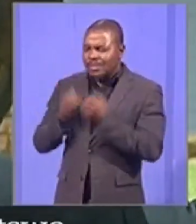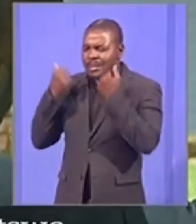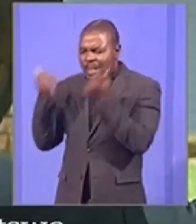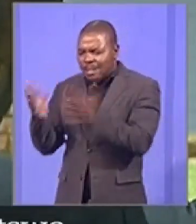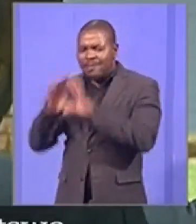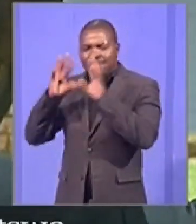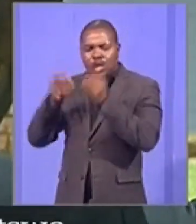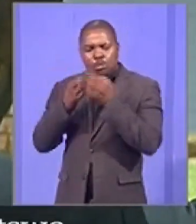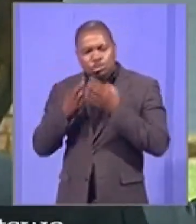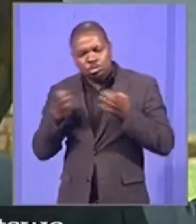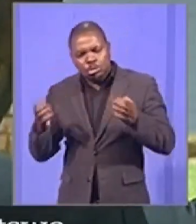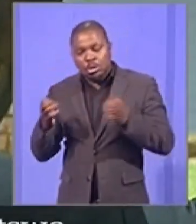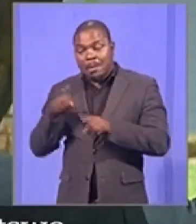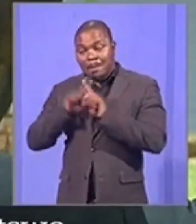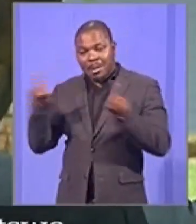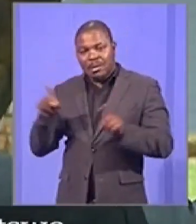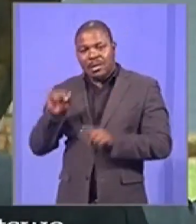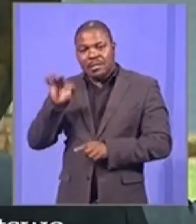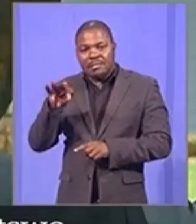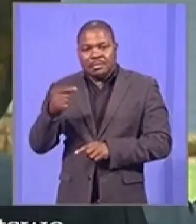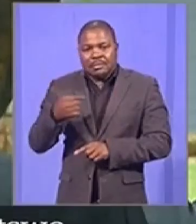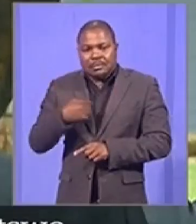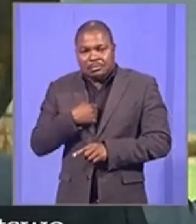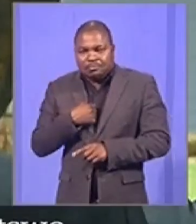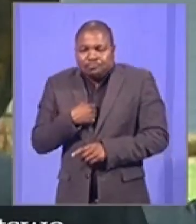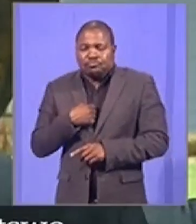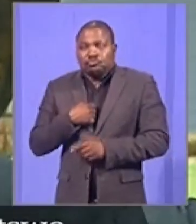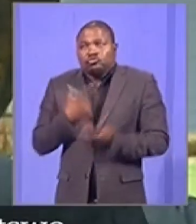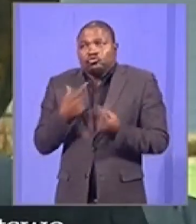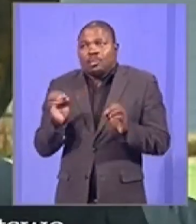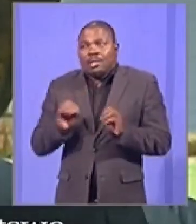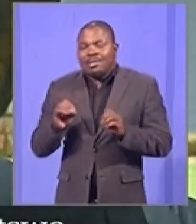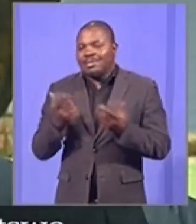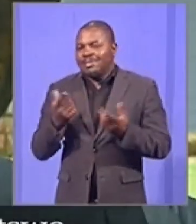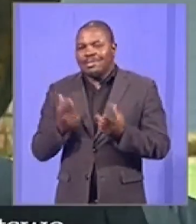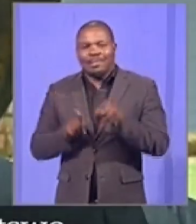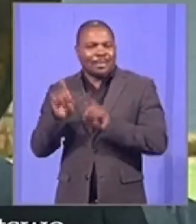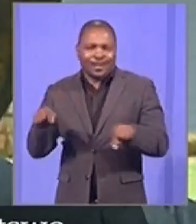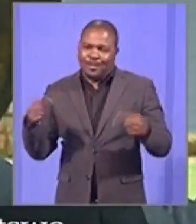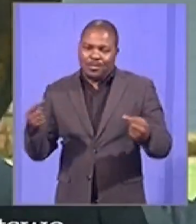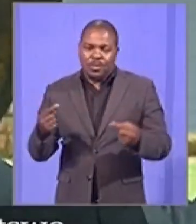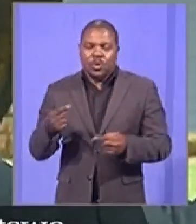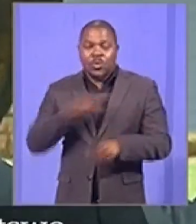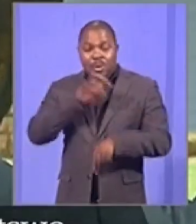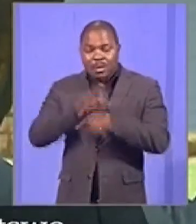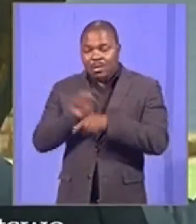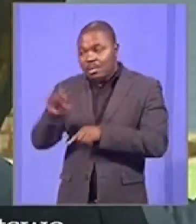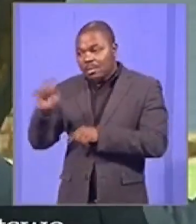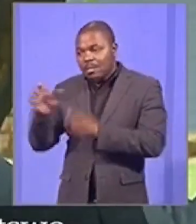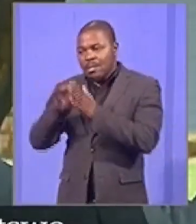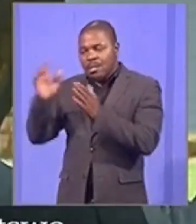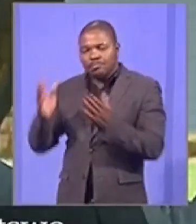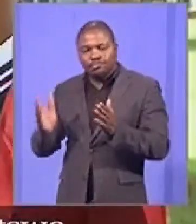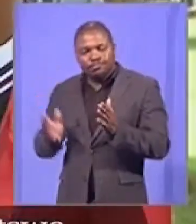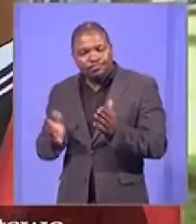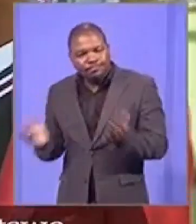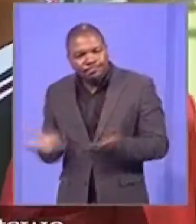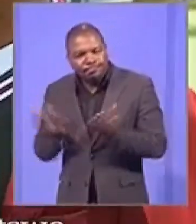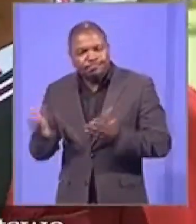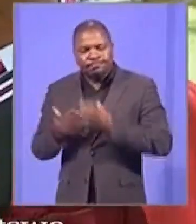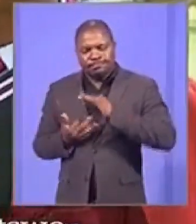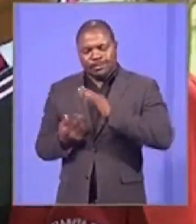resources, give us everything you have, but if I go home and just sit on it, nothing will happen at the end of the day. So we just have to encourage learners to be willing.